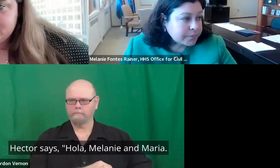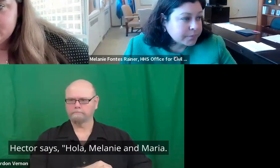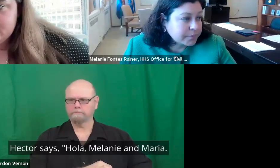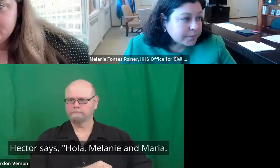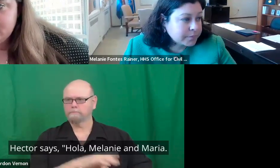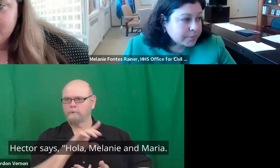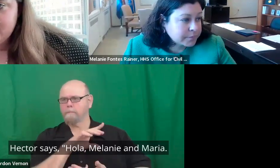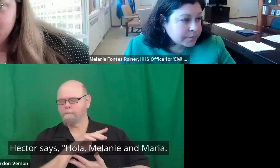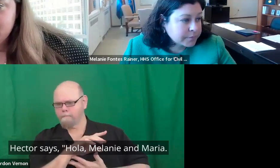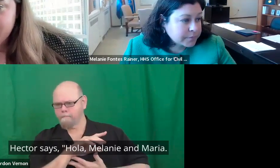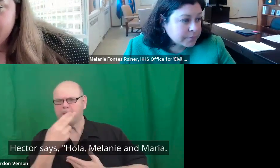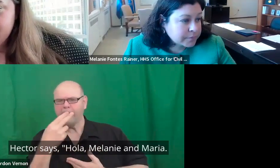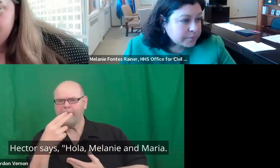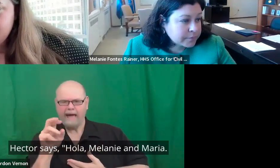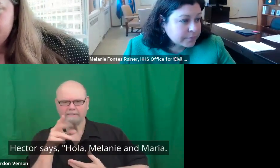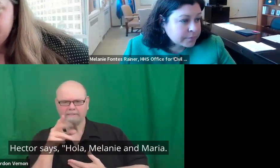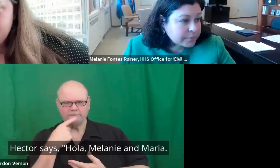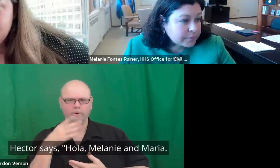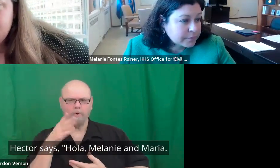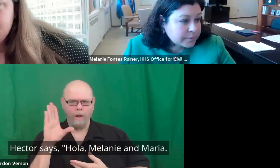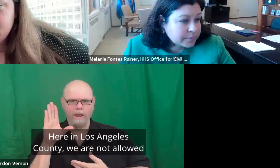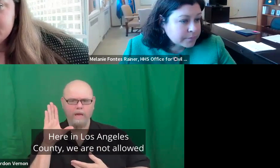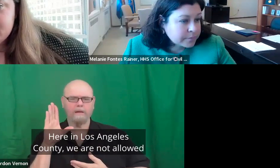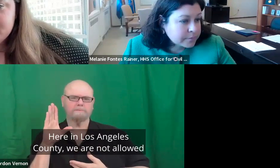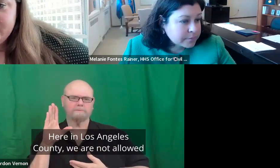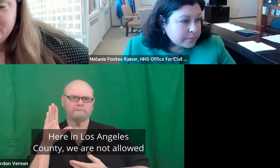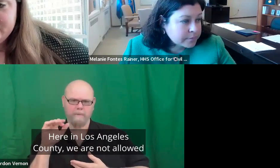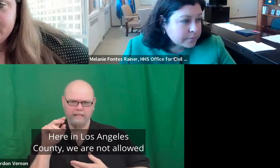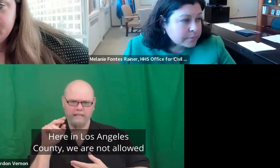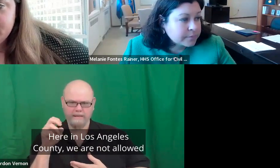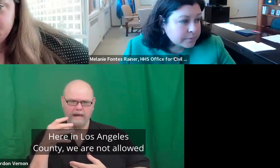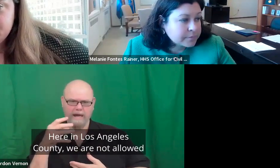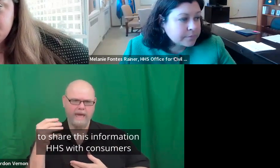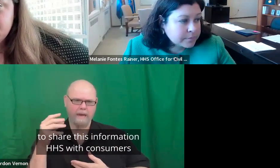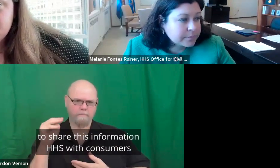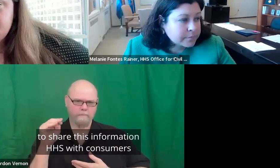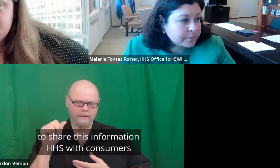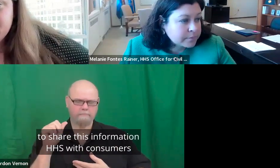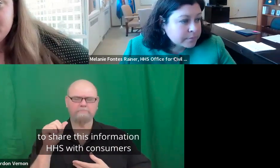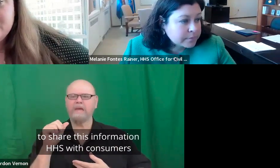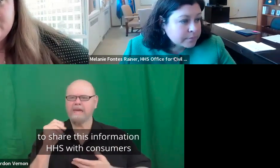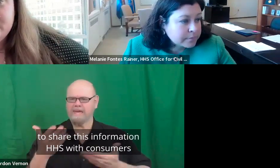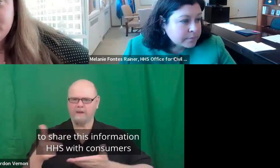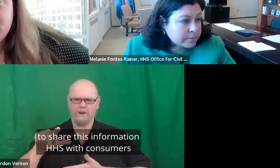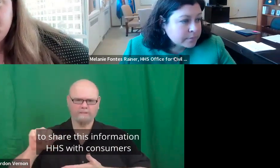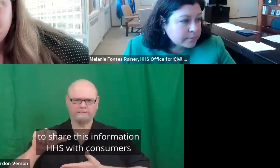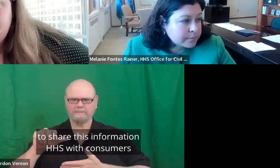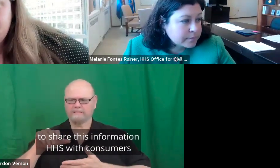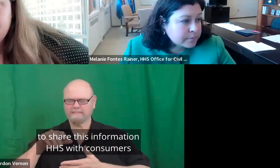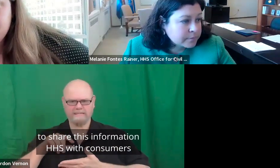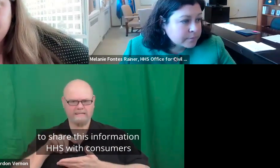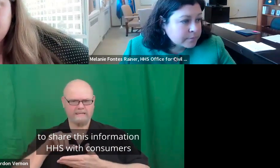Hector says, hola, Melanie and Maria. Here in Los Angeles County, we are not allowed to share this information,